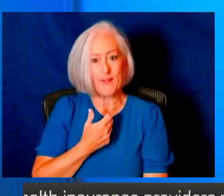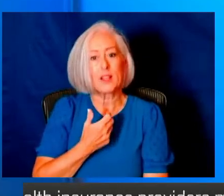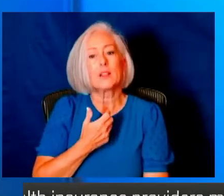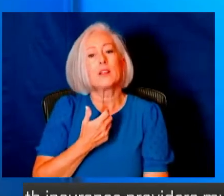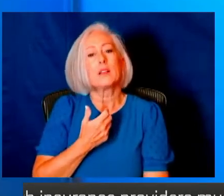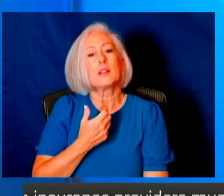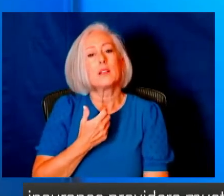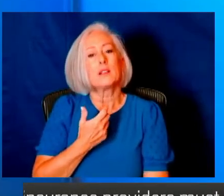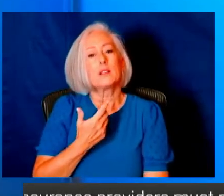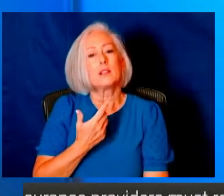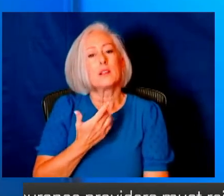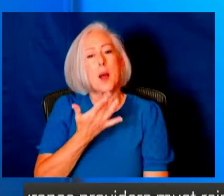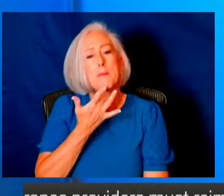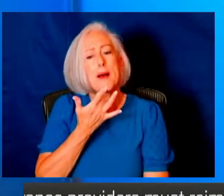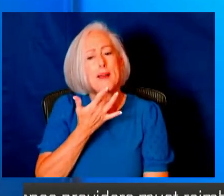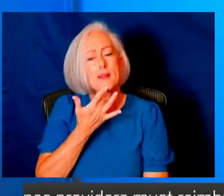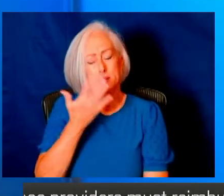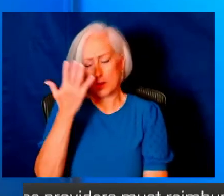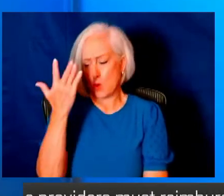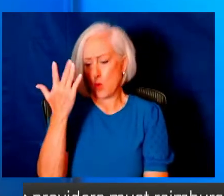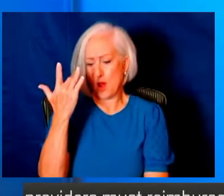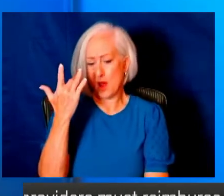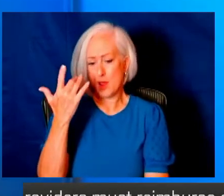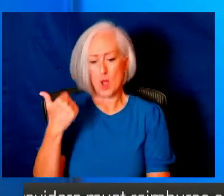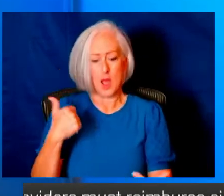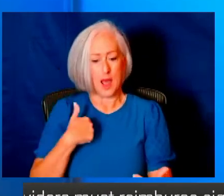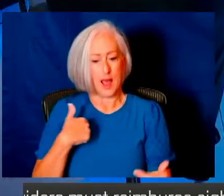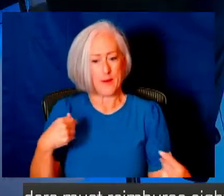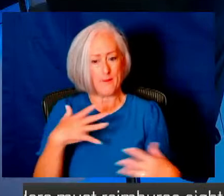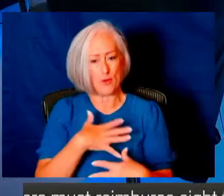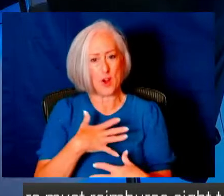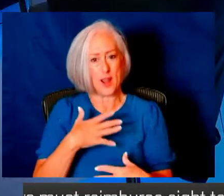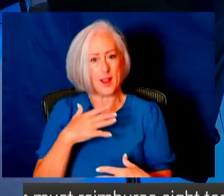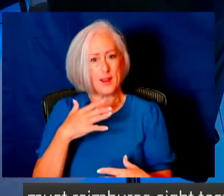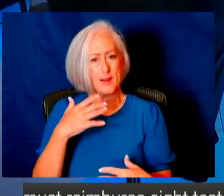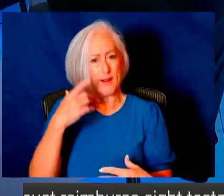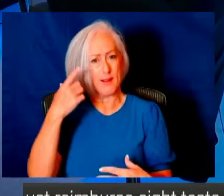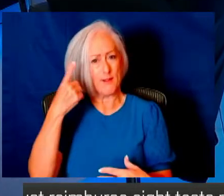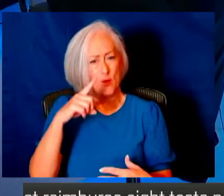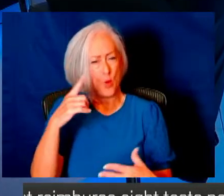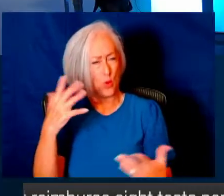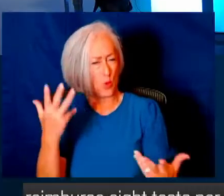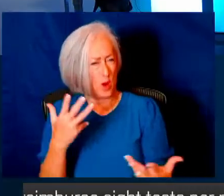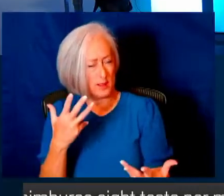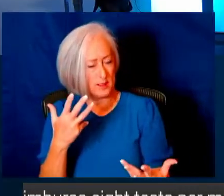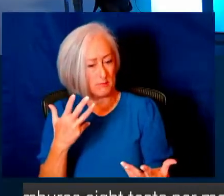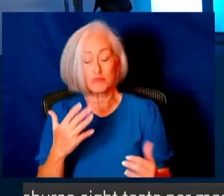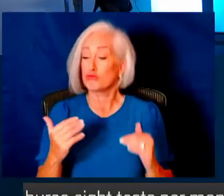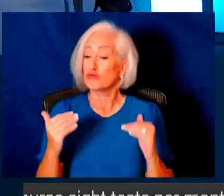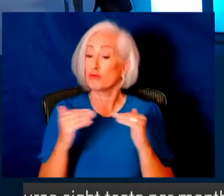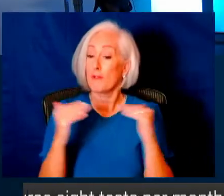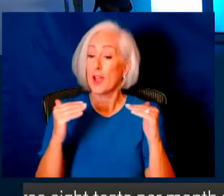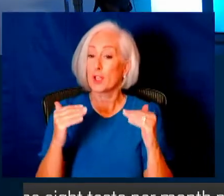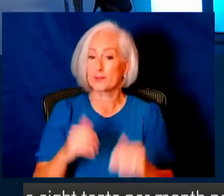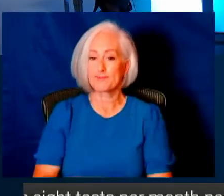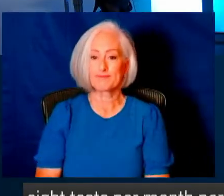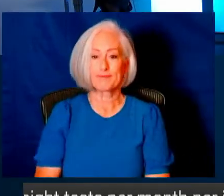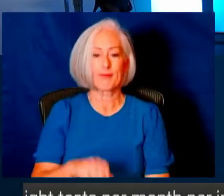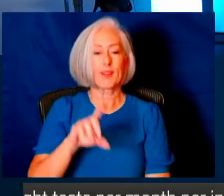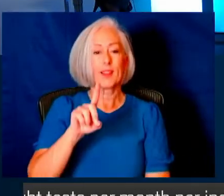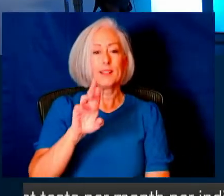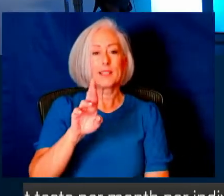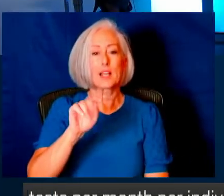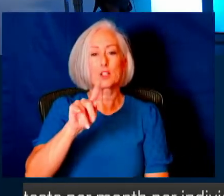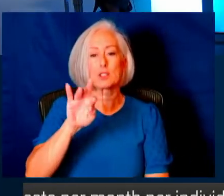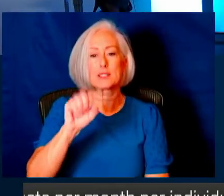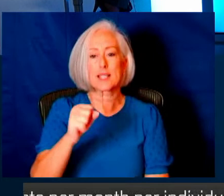like, why? What exactly am I fearful of? Yeah, I think that's really fair. Jess. Dr. Stites, I have 2 more questions, and they're